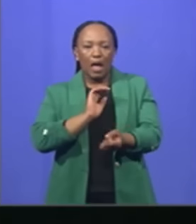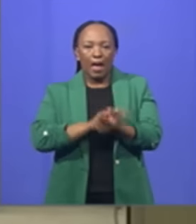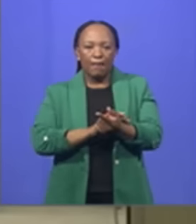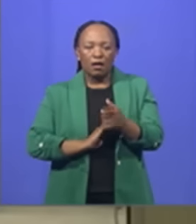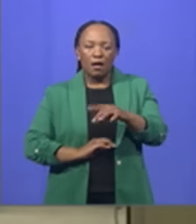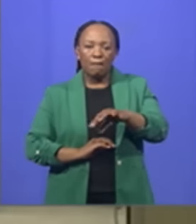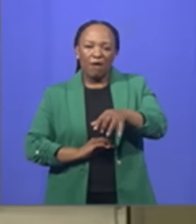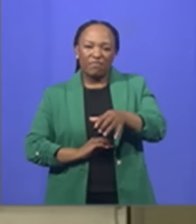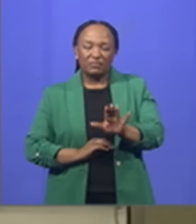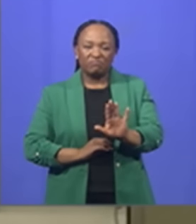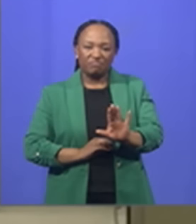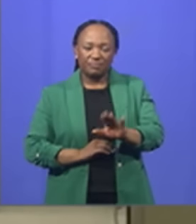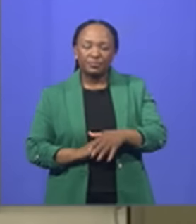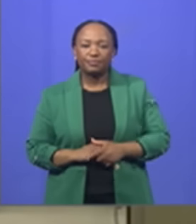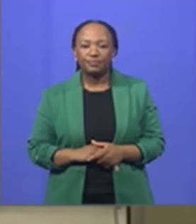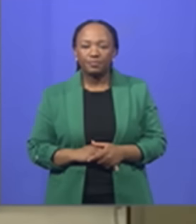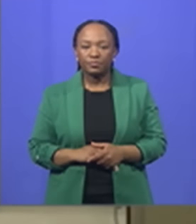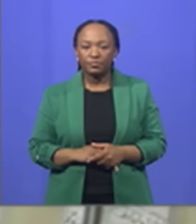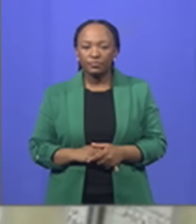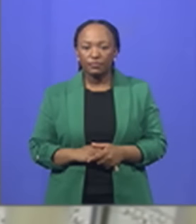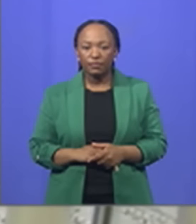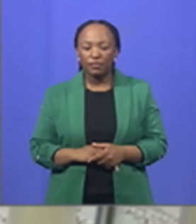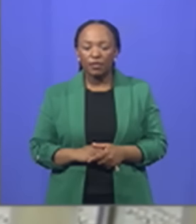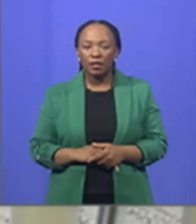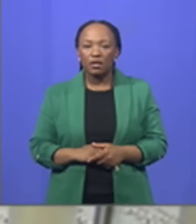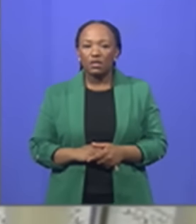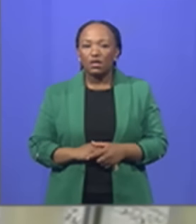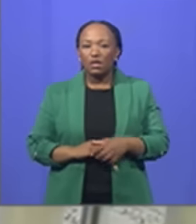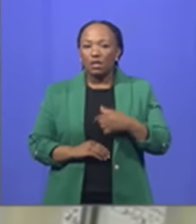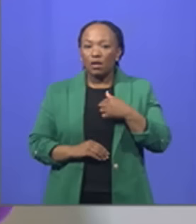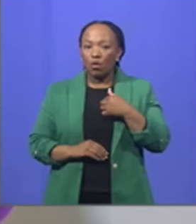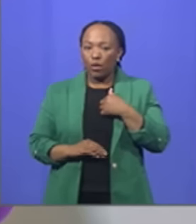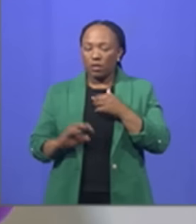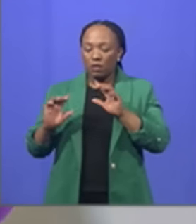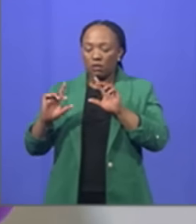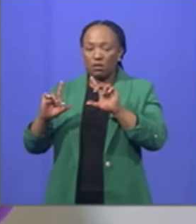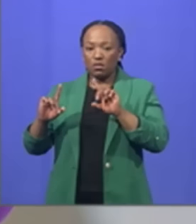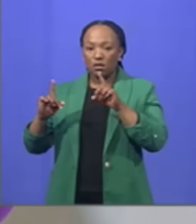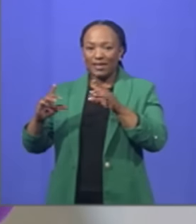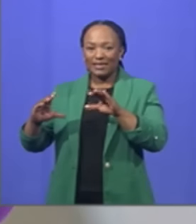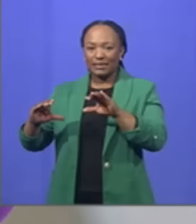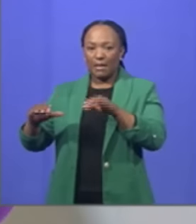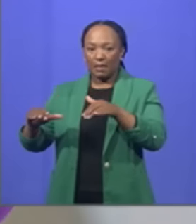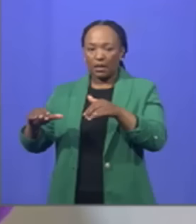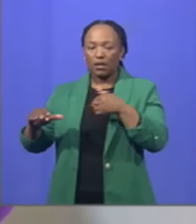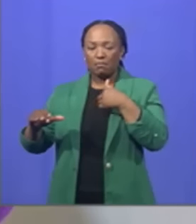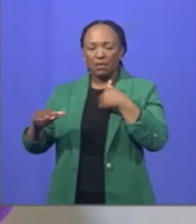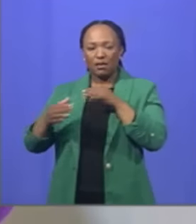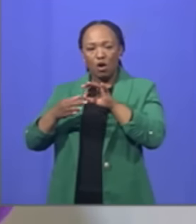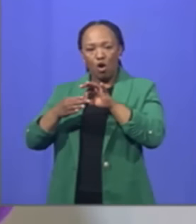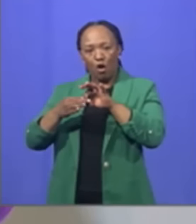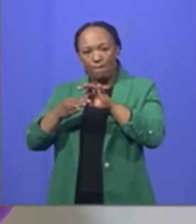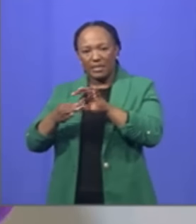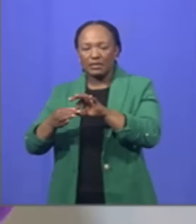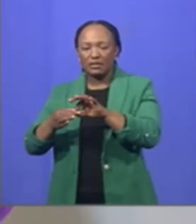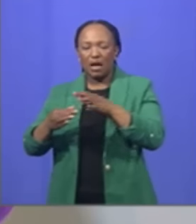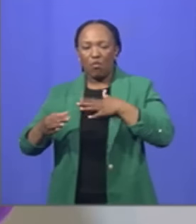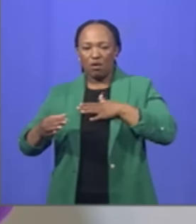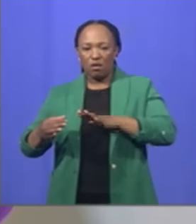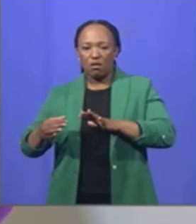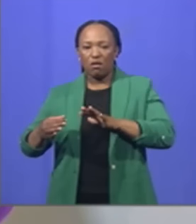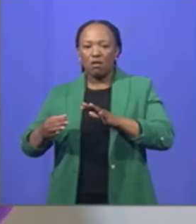profenseng. I want to commit that as a department we have already started an approach and